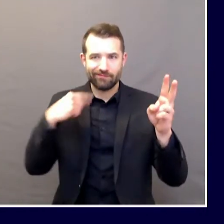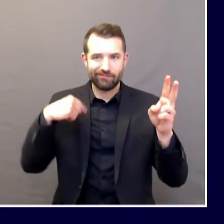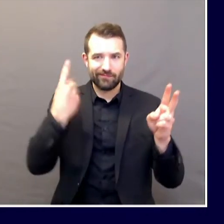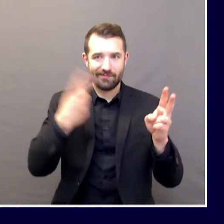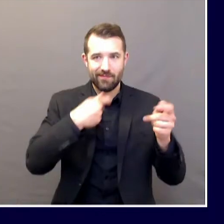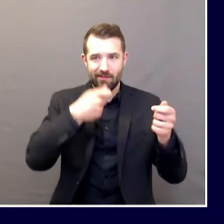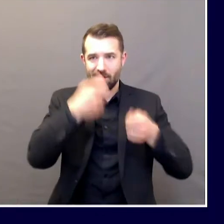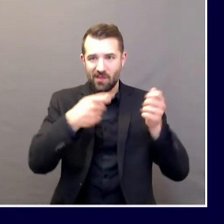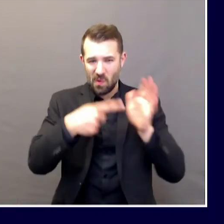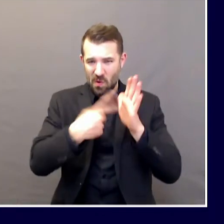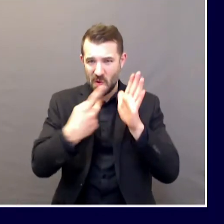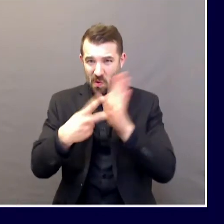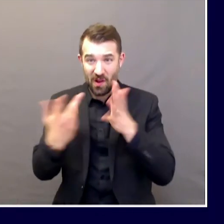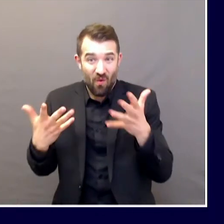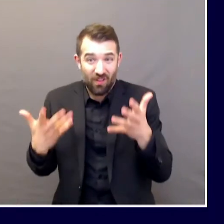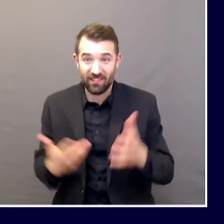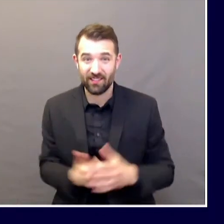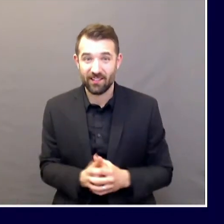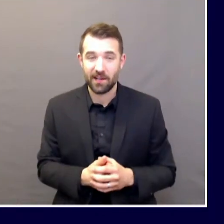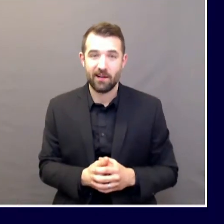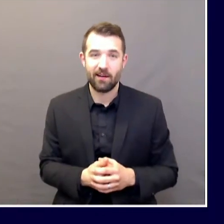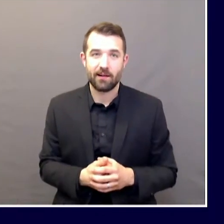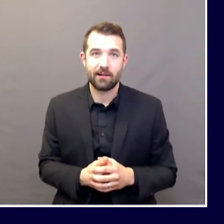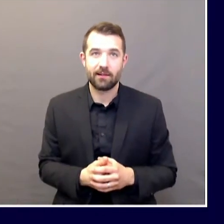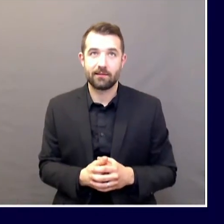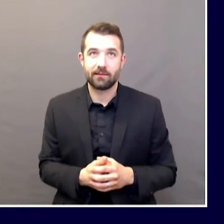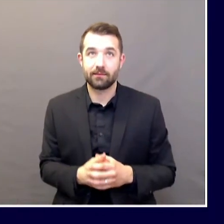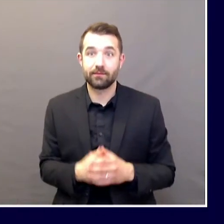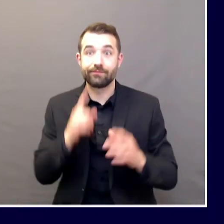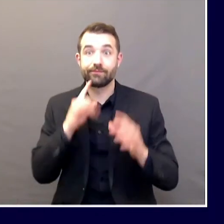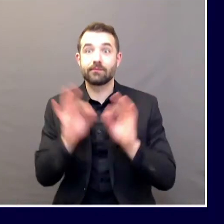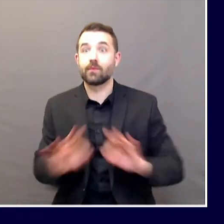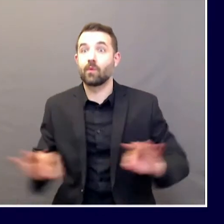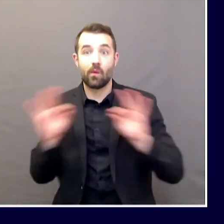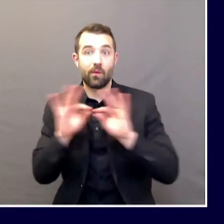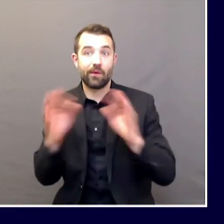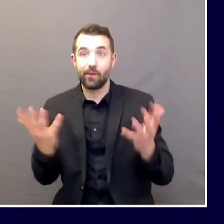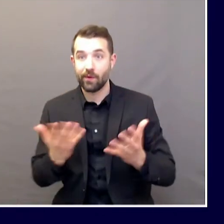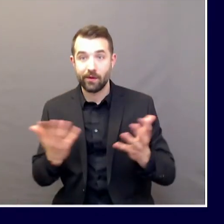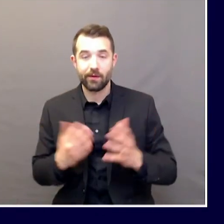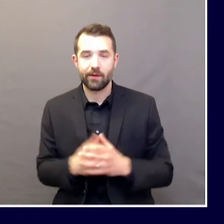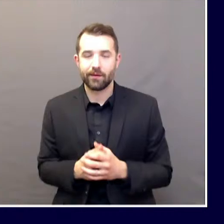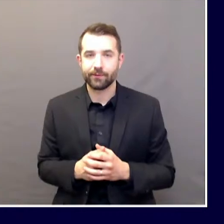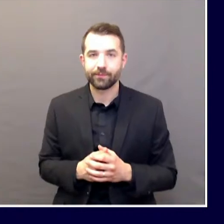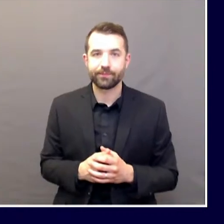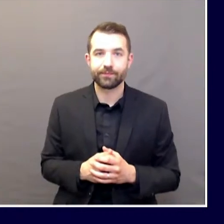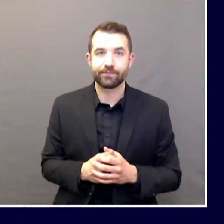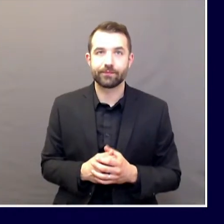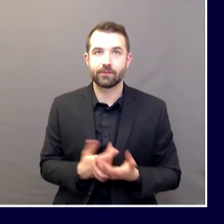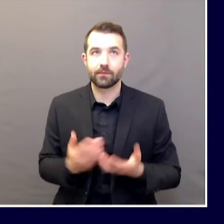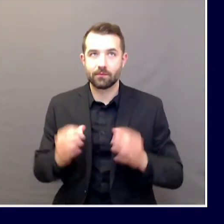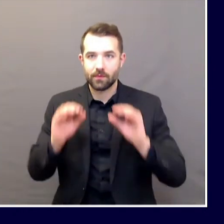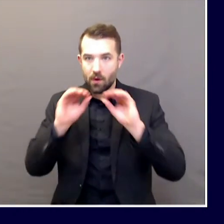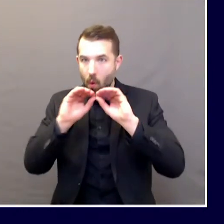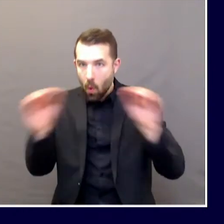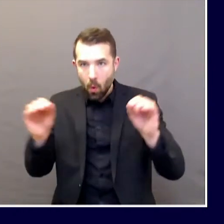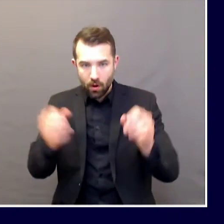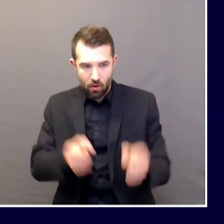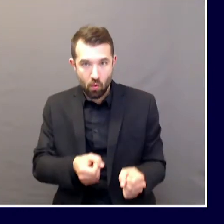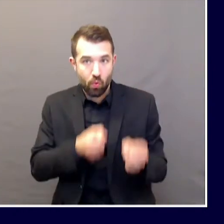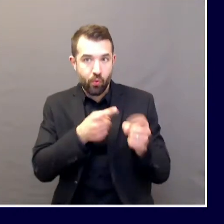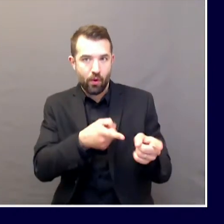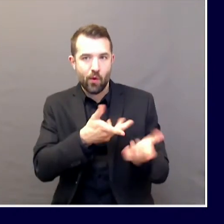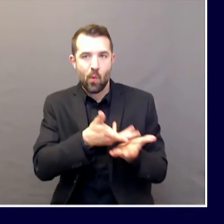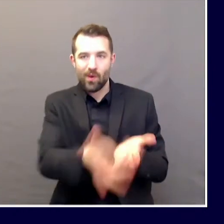all of that, the overarching principle that motivates that document is that not a single dose should go to waste. And so if